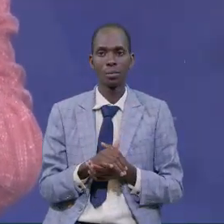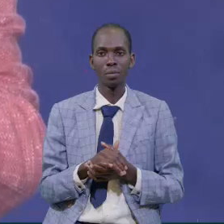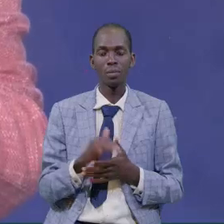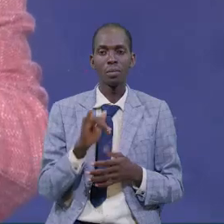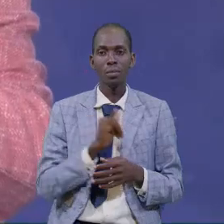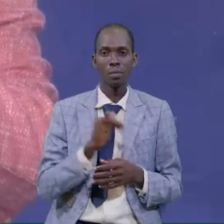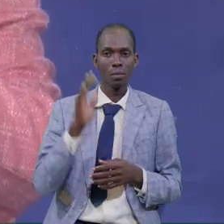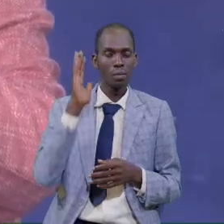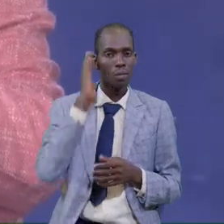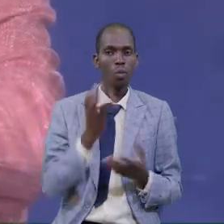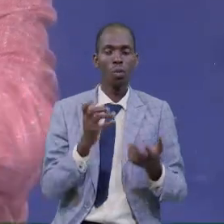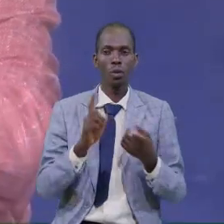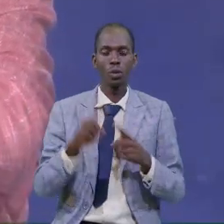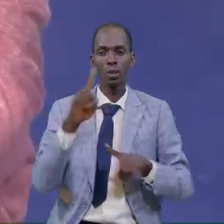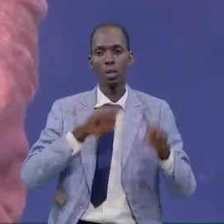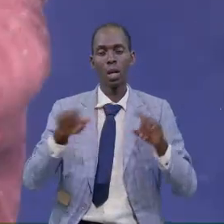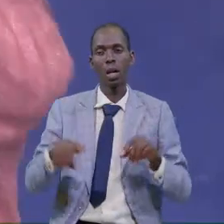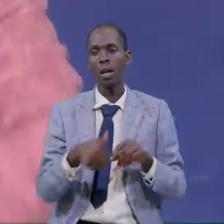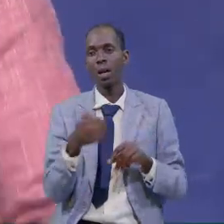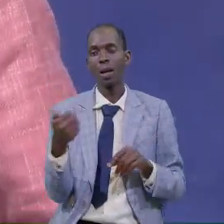another amen to heaven.